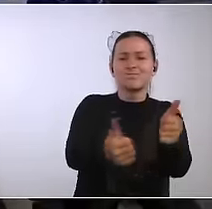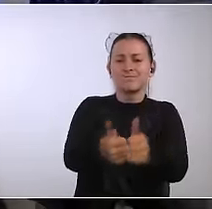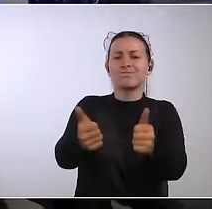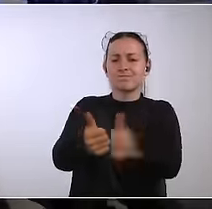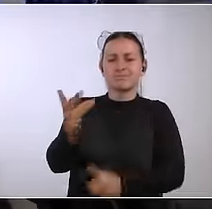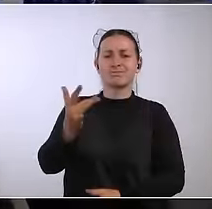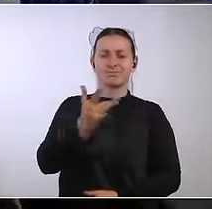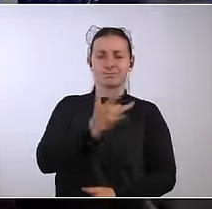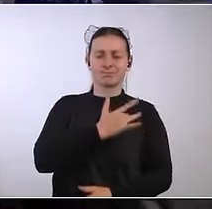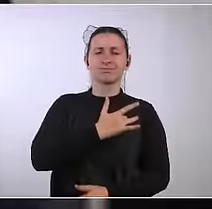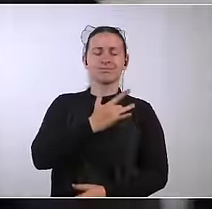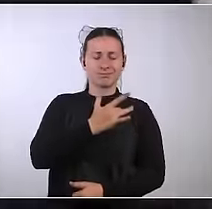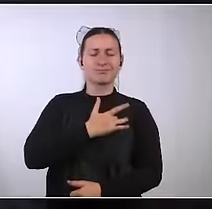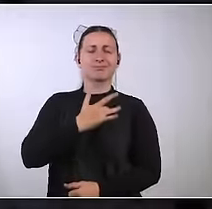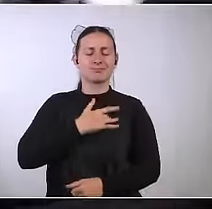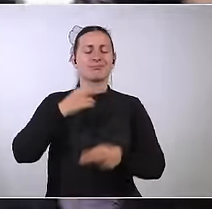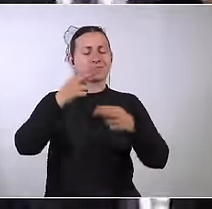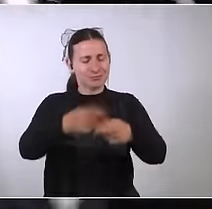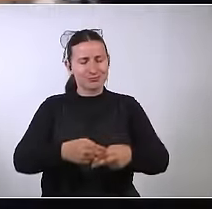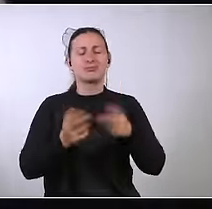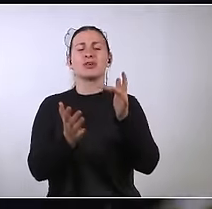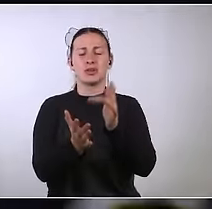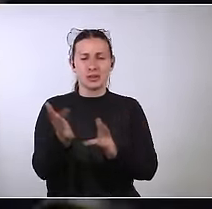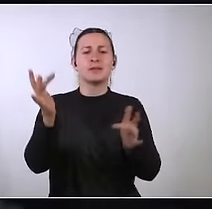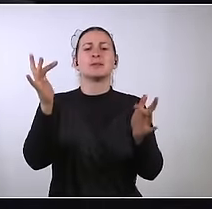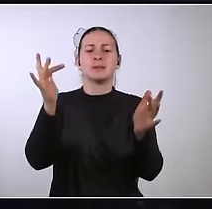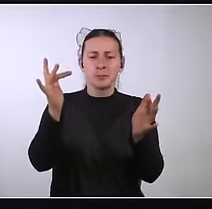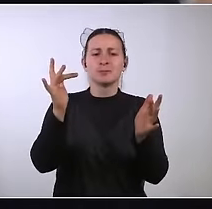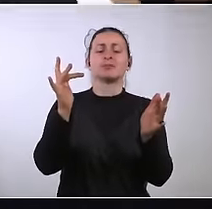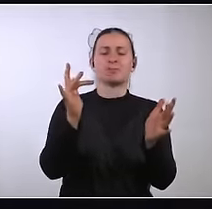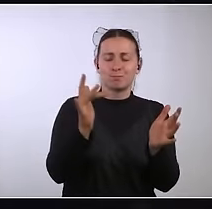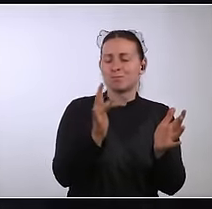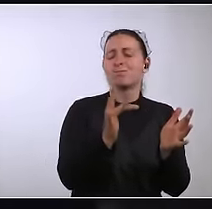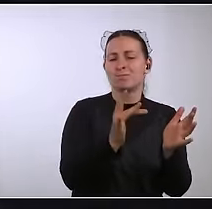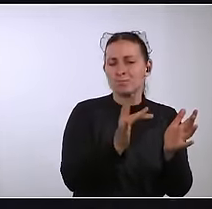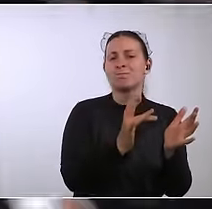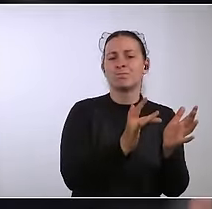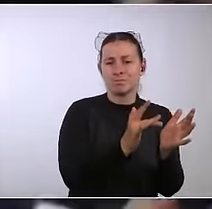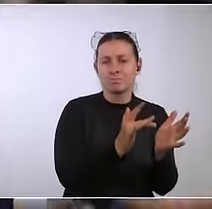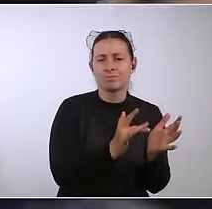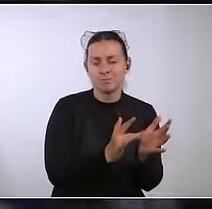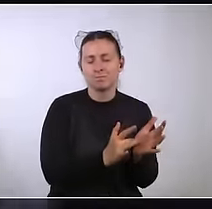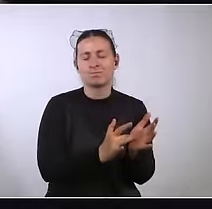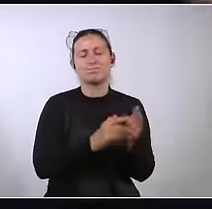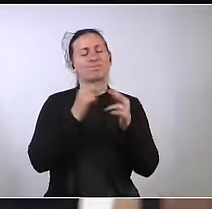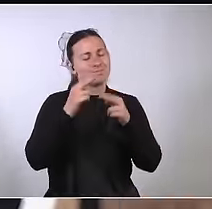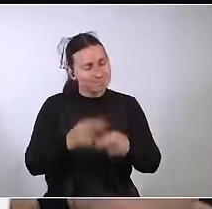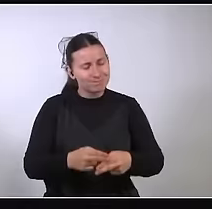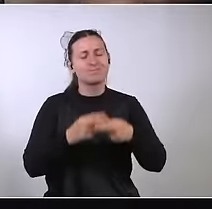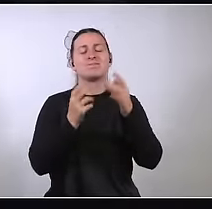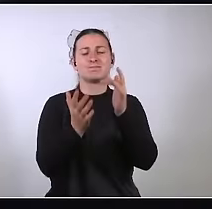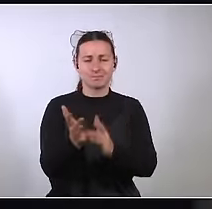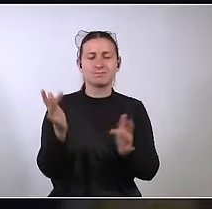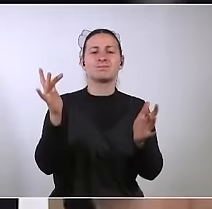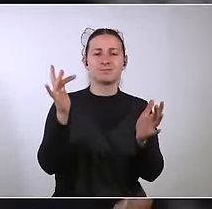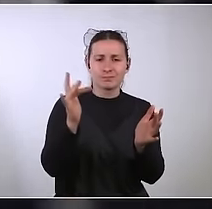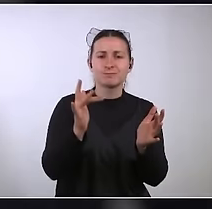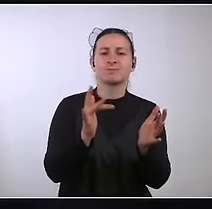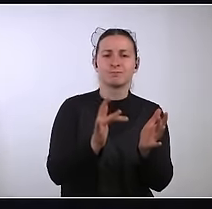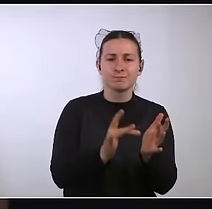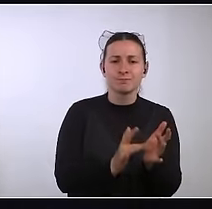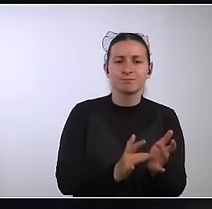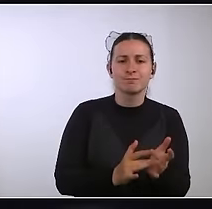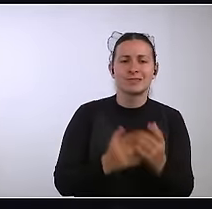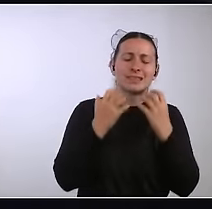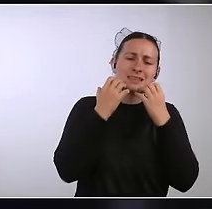cada vida. En el nombre del Señor Jesús. In the name of Jesus, I want to